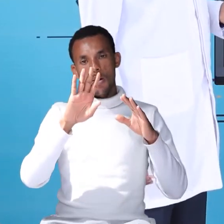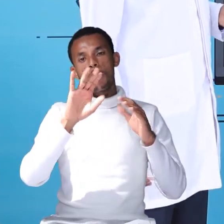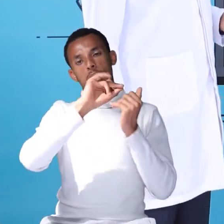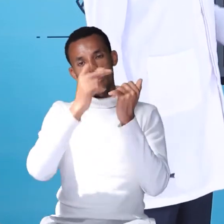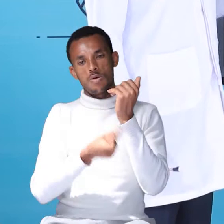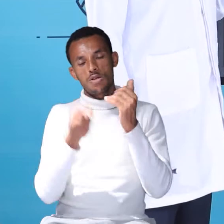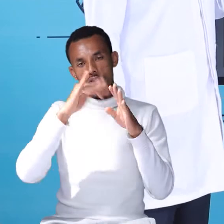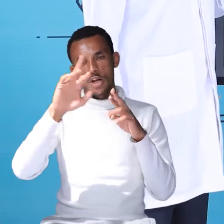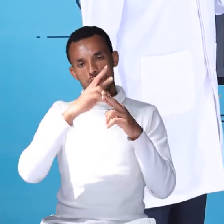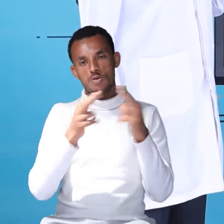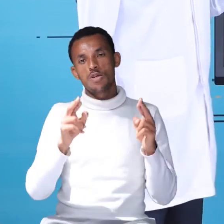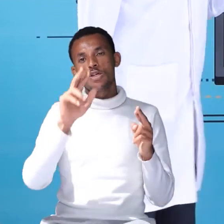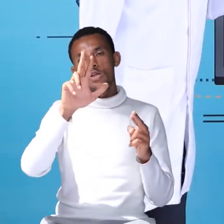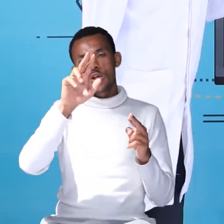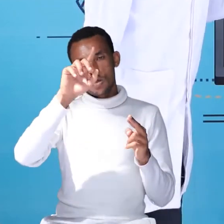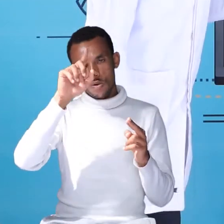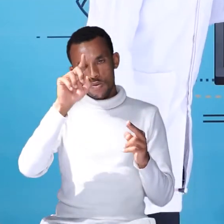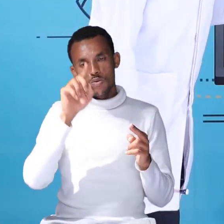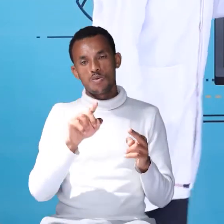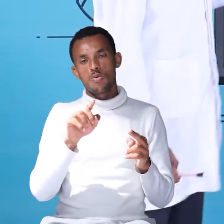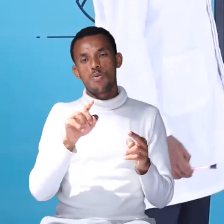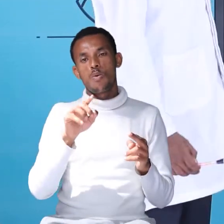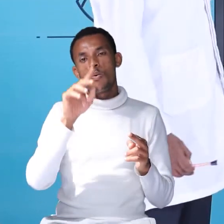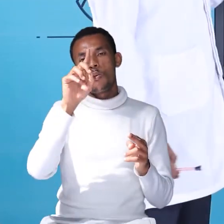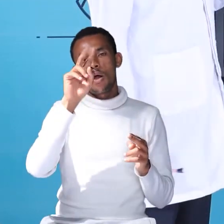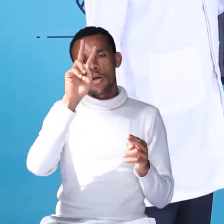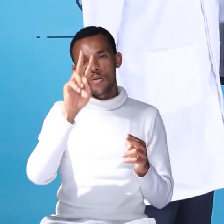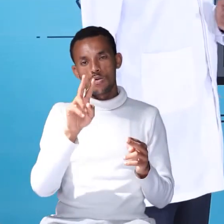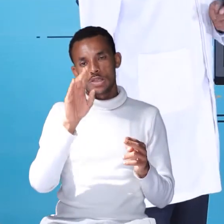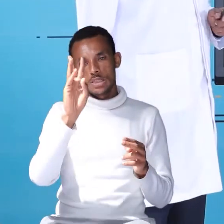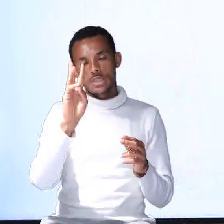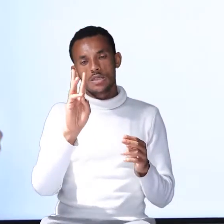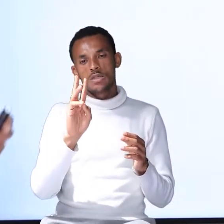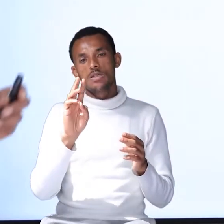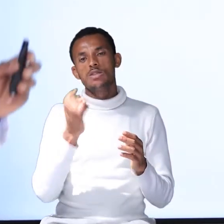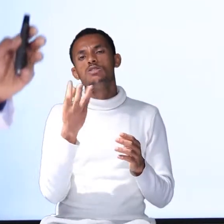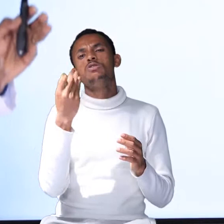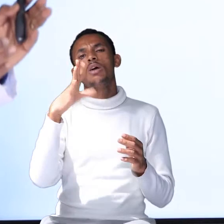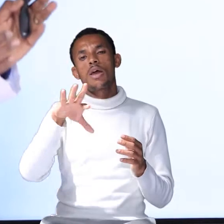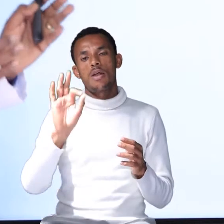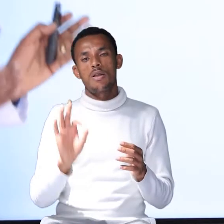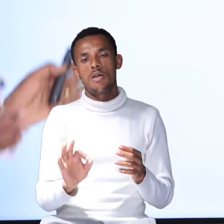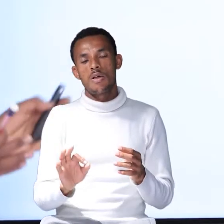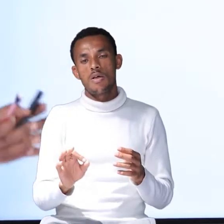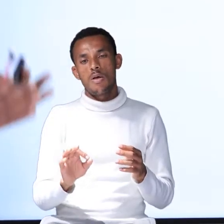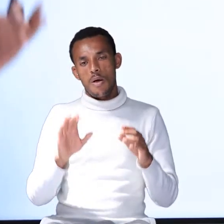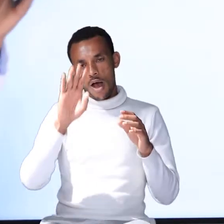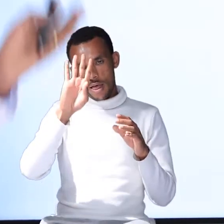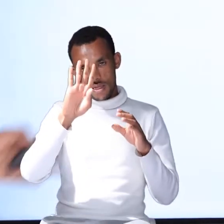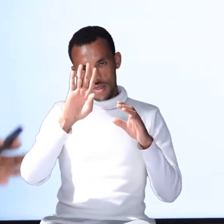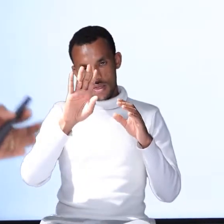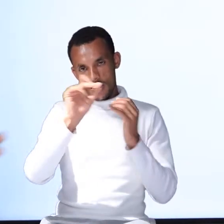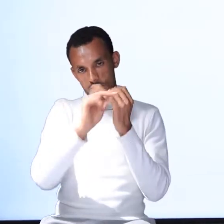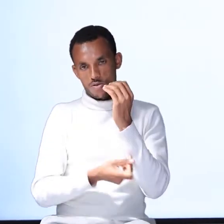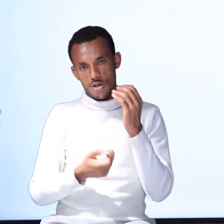in the ratio of 3 to 2, 1 to 6, how much should each receive? So 4 partners, they are